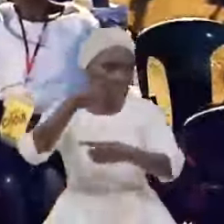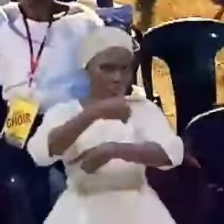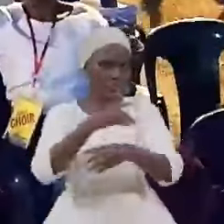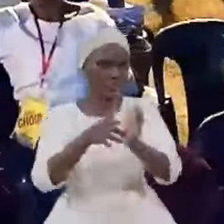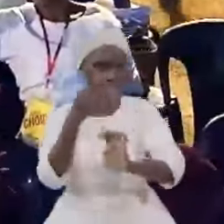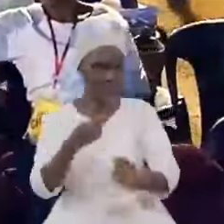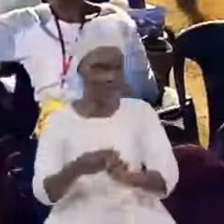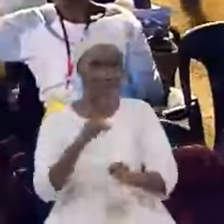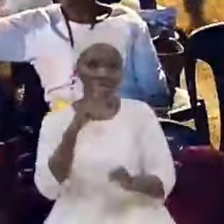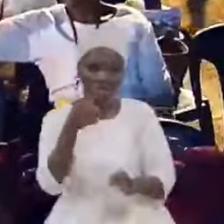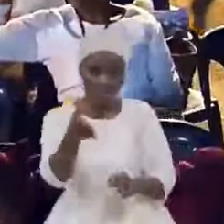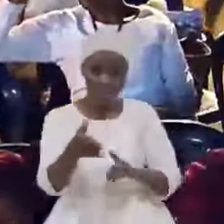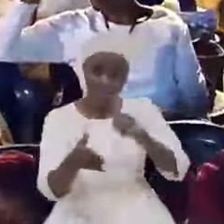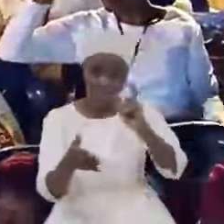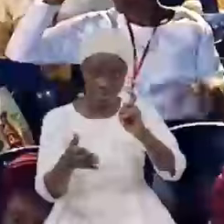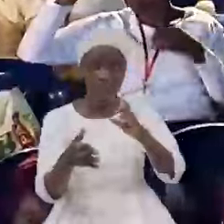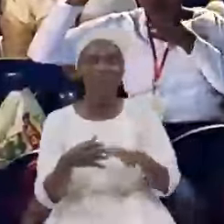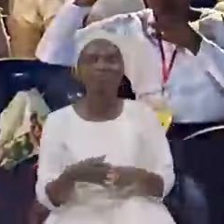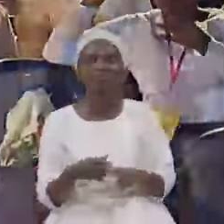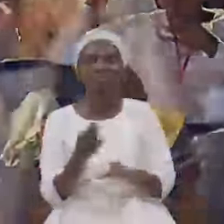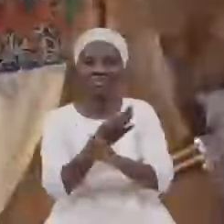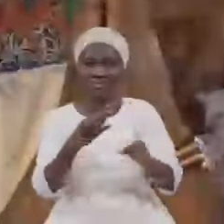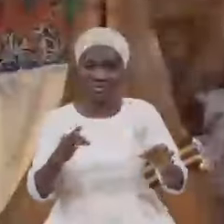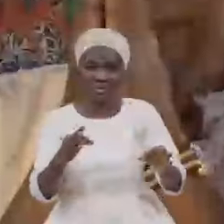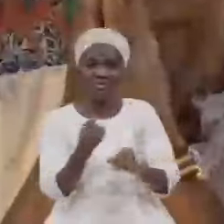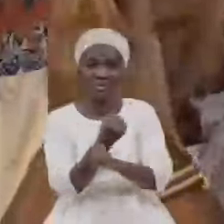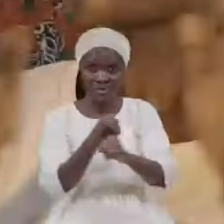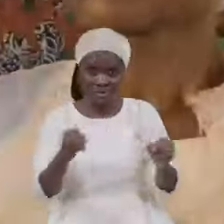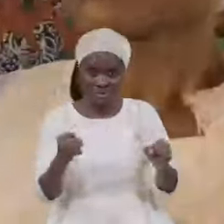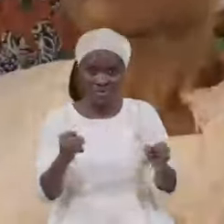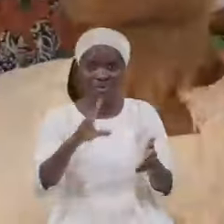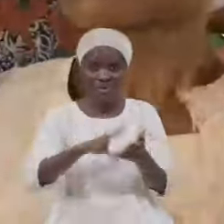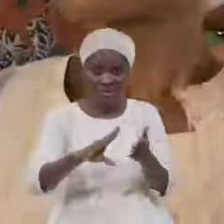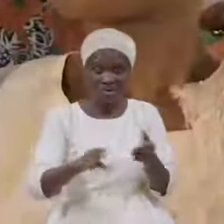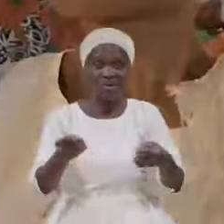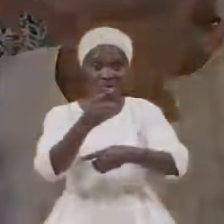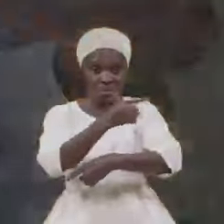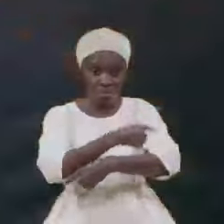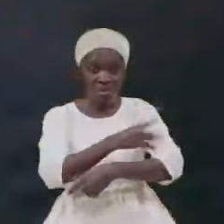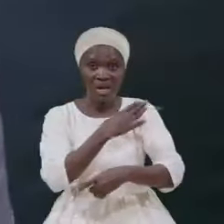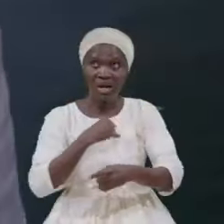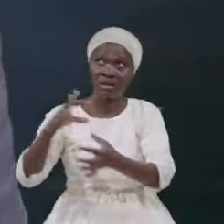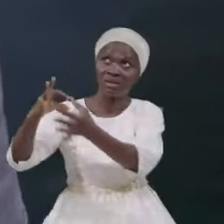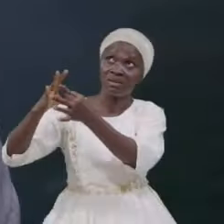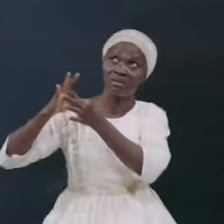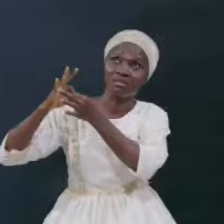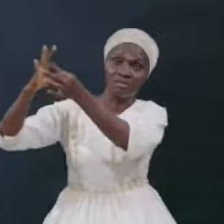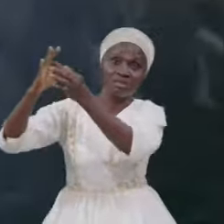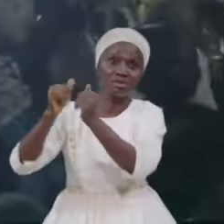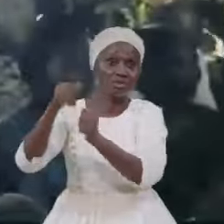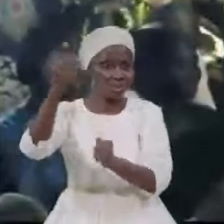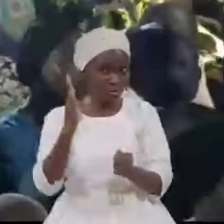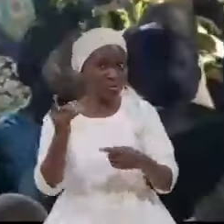today, salvation today, reconciliation today with God in Jesus' name.